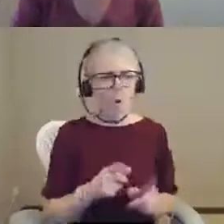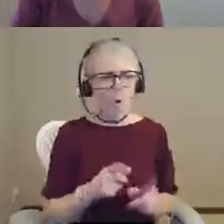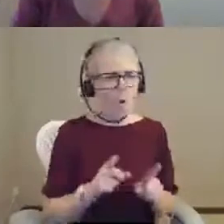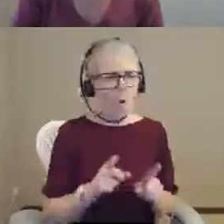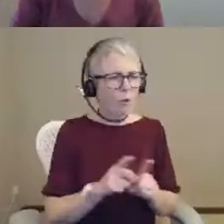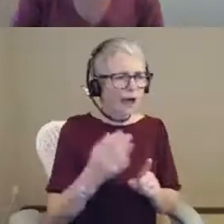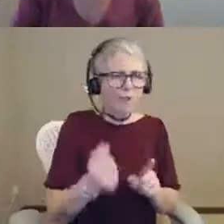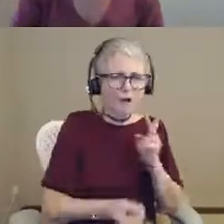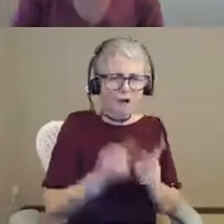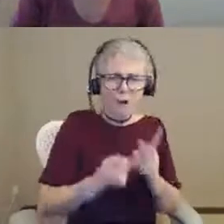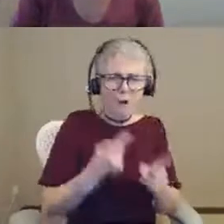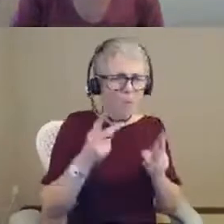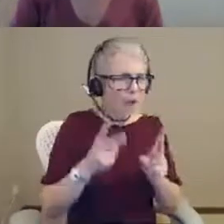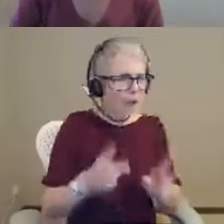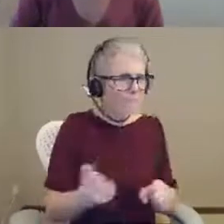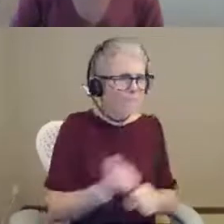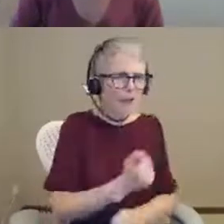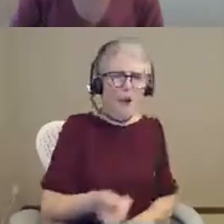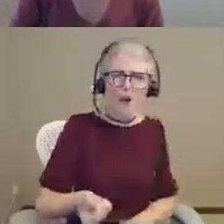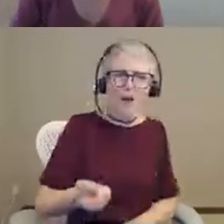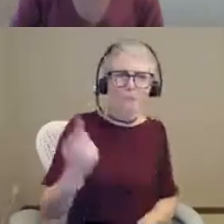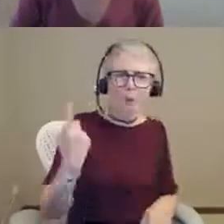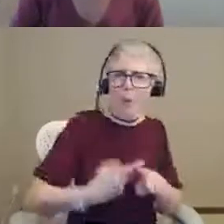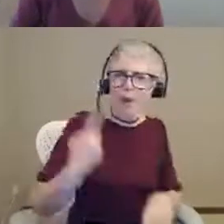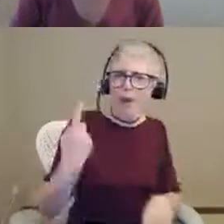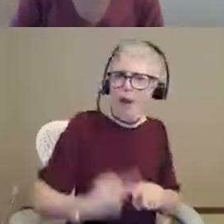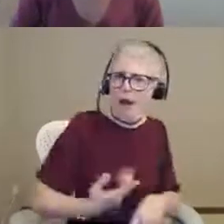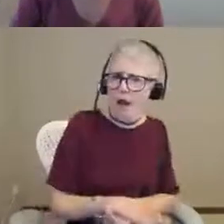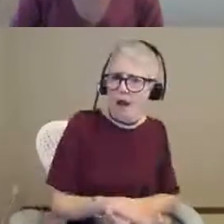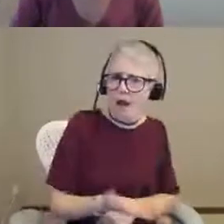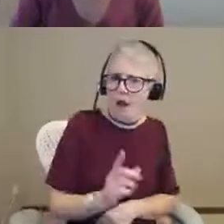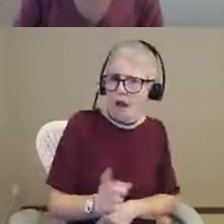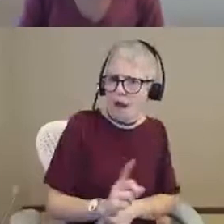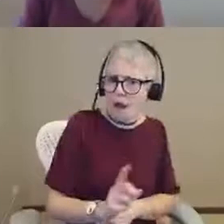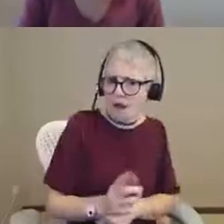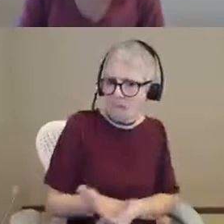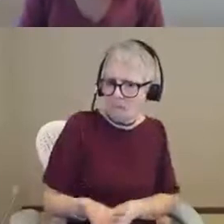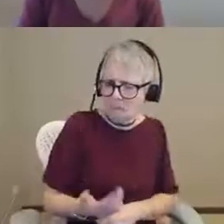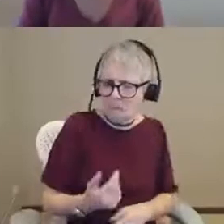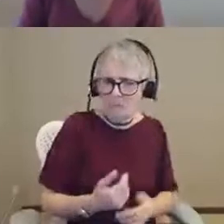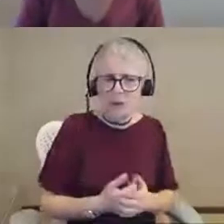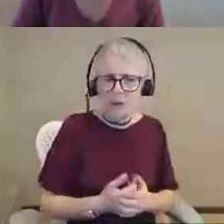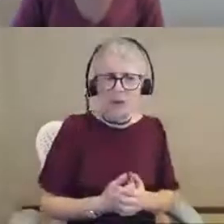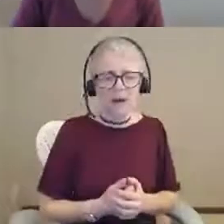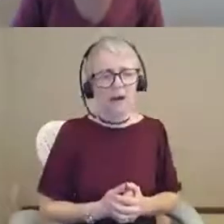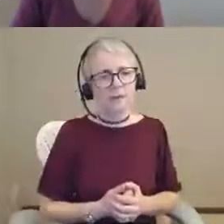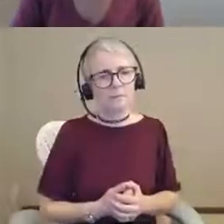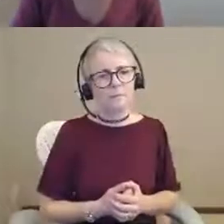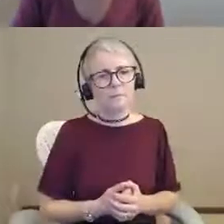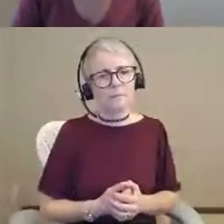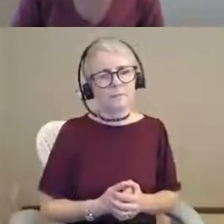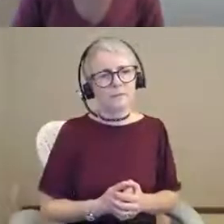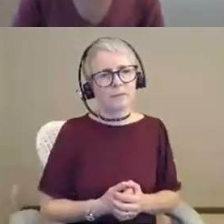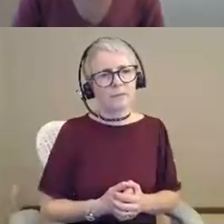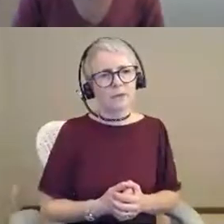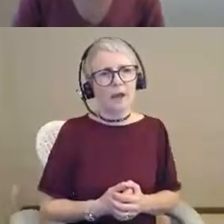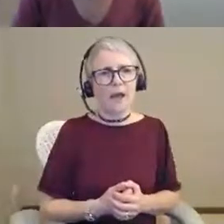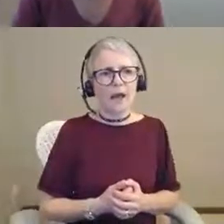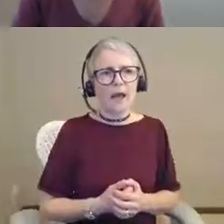because it's not just about me and my time, but it's, you know, we're trying to influence an industry to do this thing that feels hard and scary and